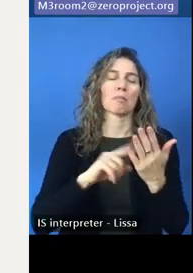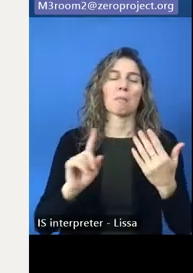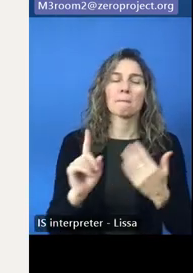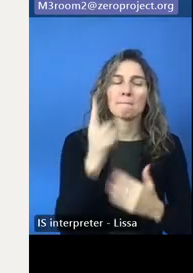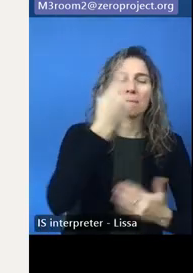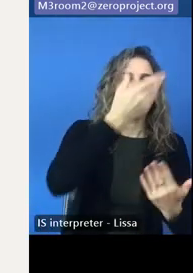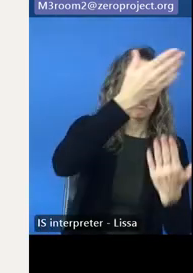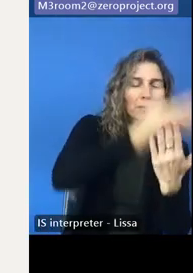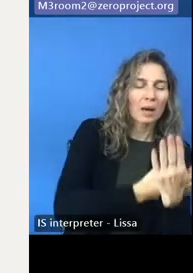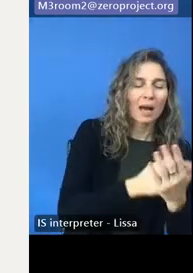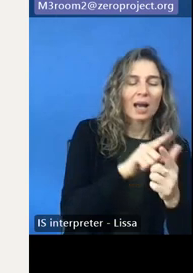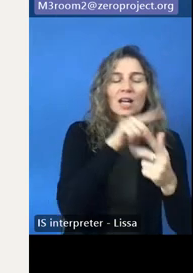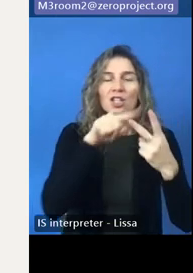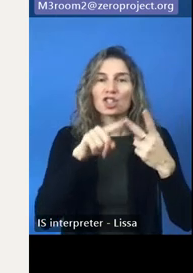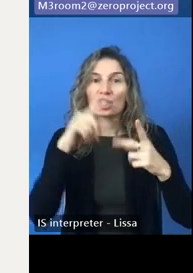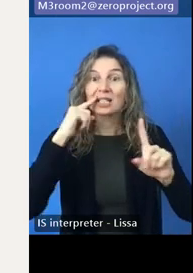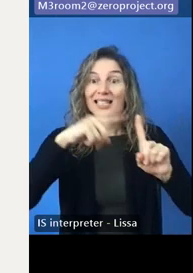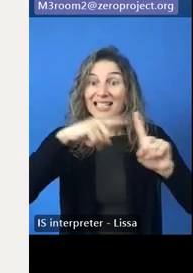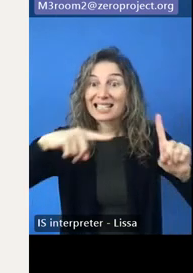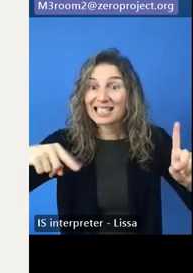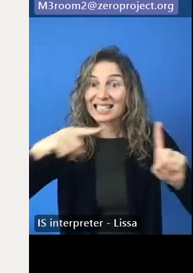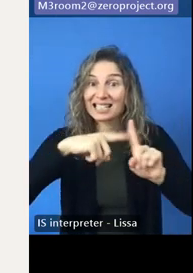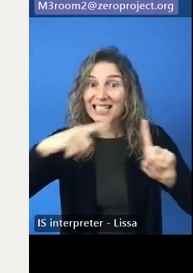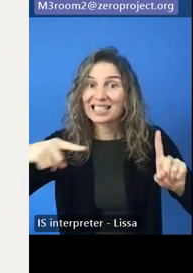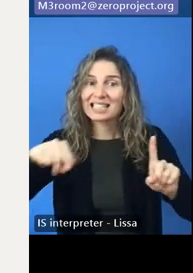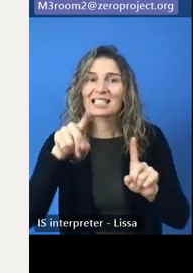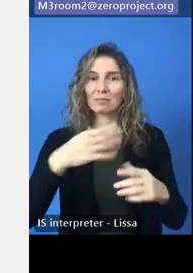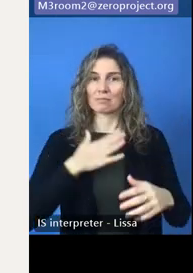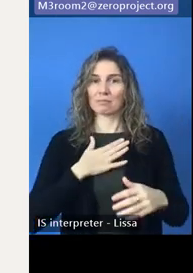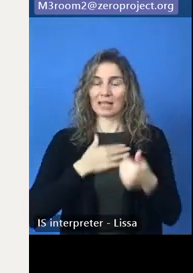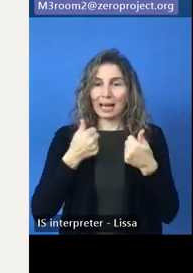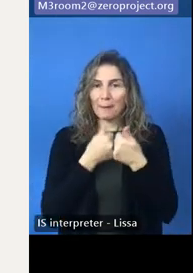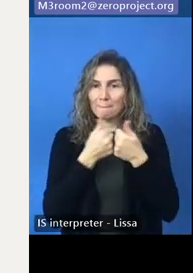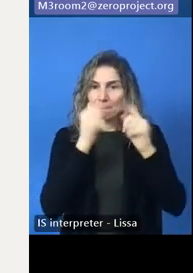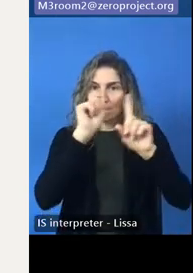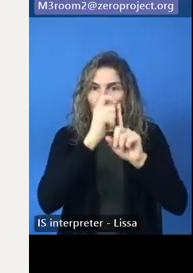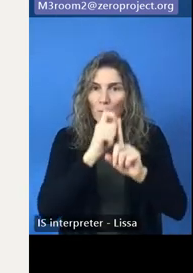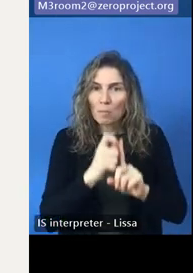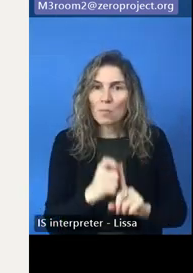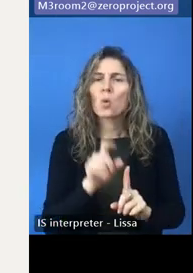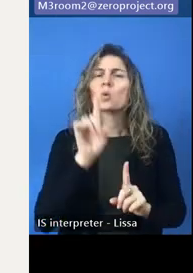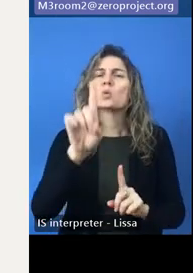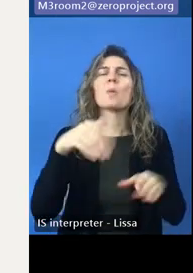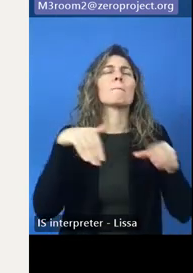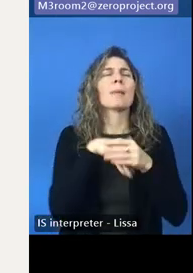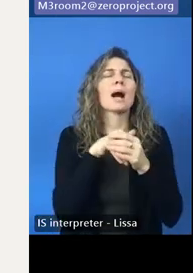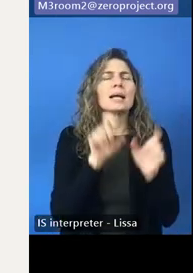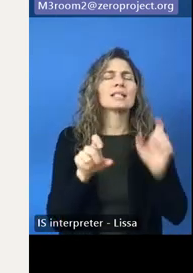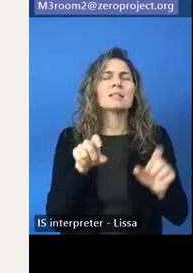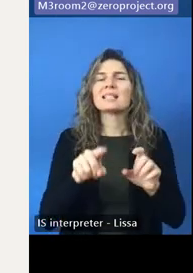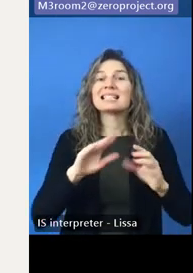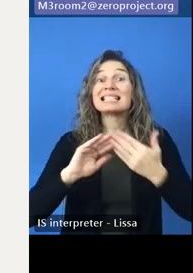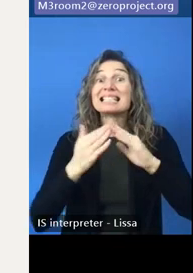find their game points to find which participants are in which city, and et cetera.